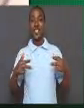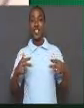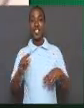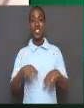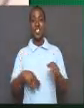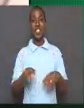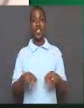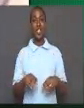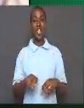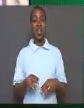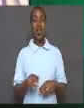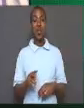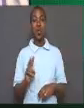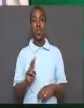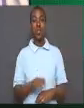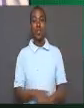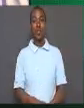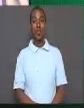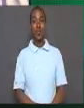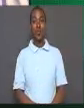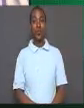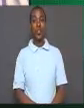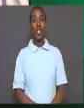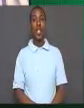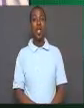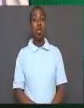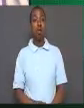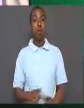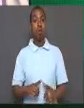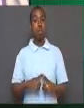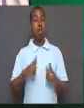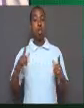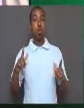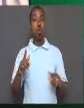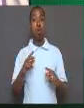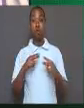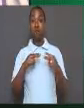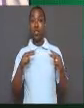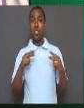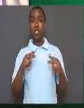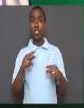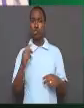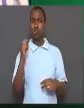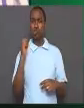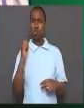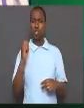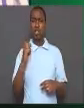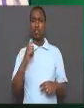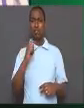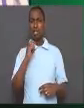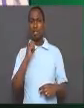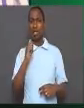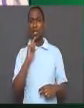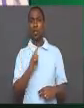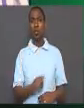like tubes. The bigger vessels are stronger and thicker, and they allow